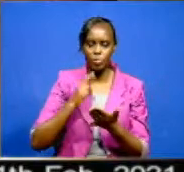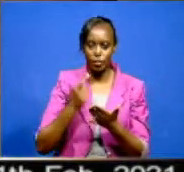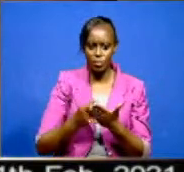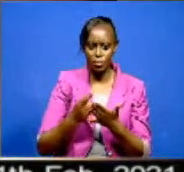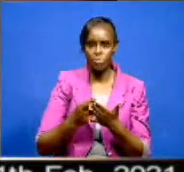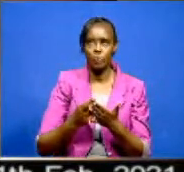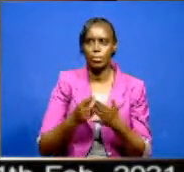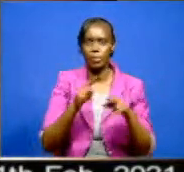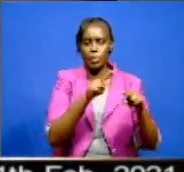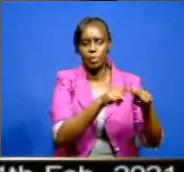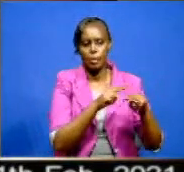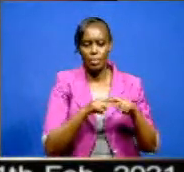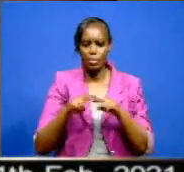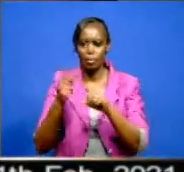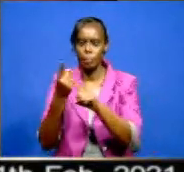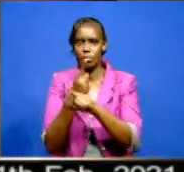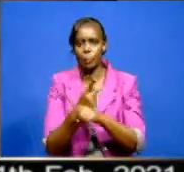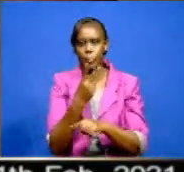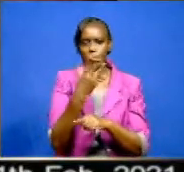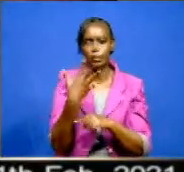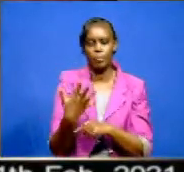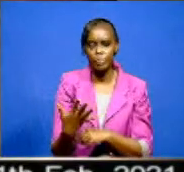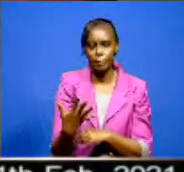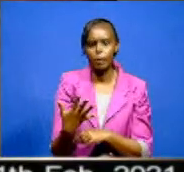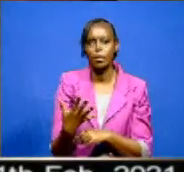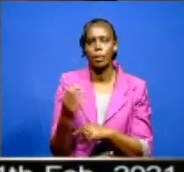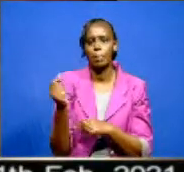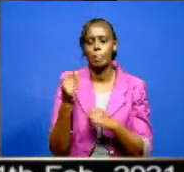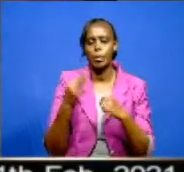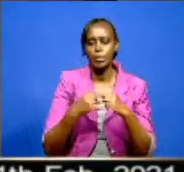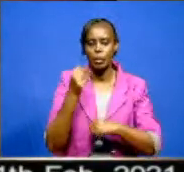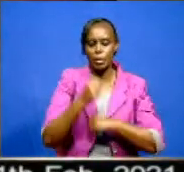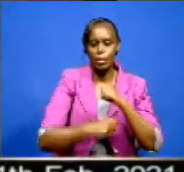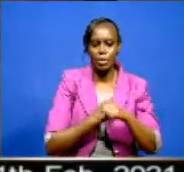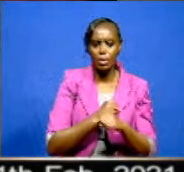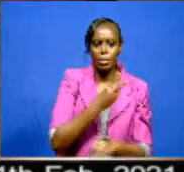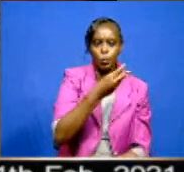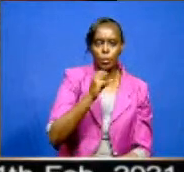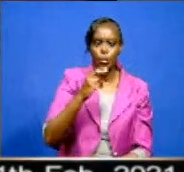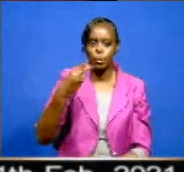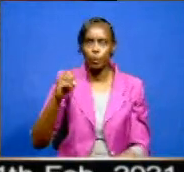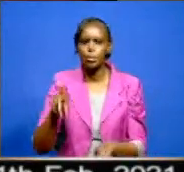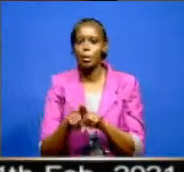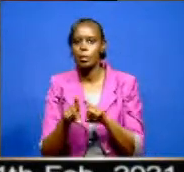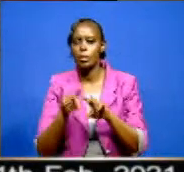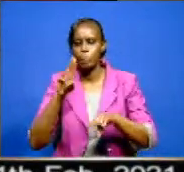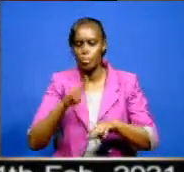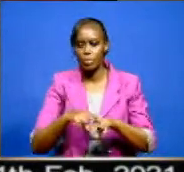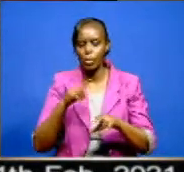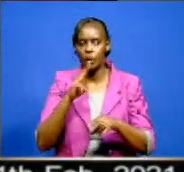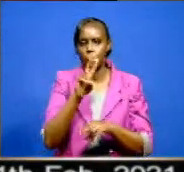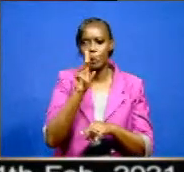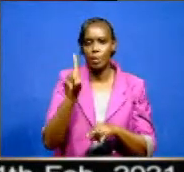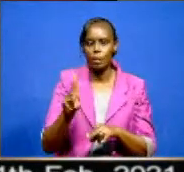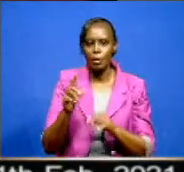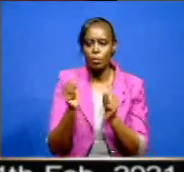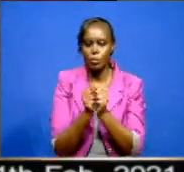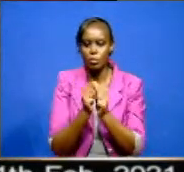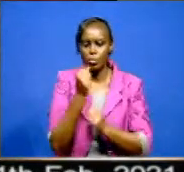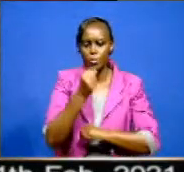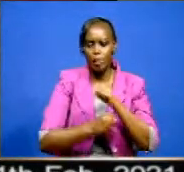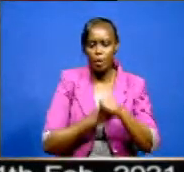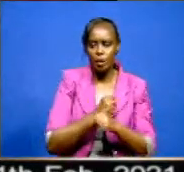sittings on 25th September 2020. We also held sitting on 21st October